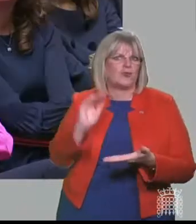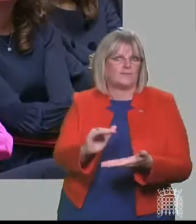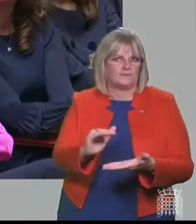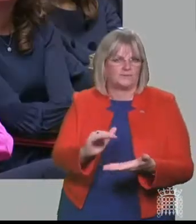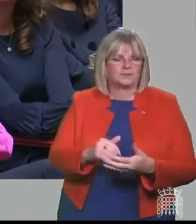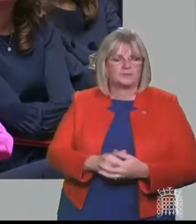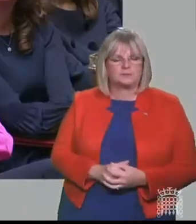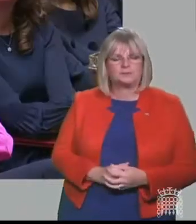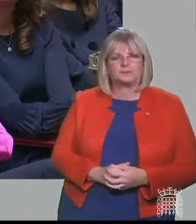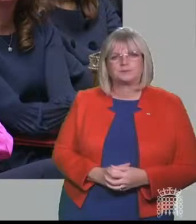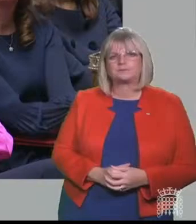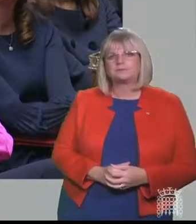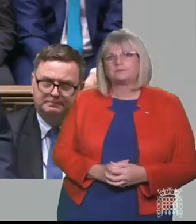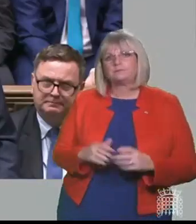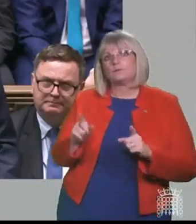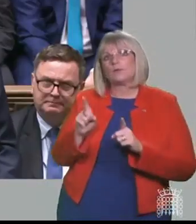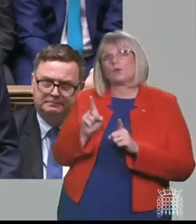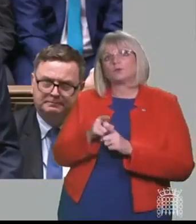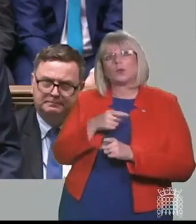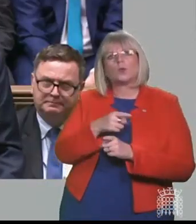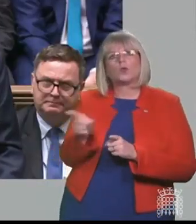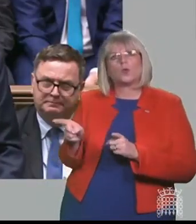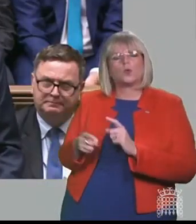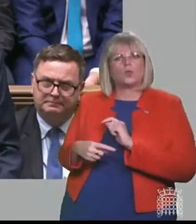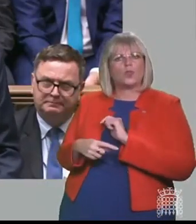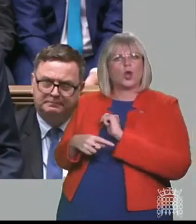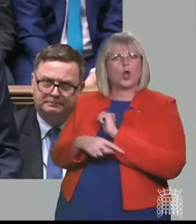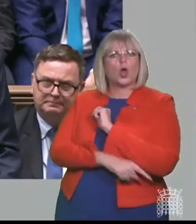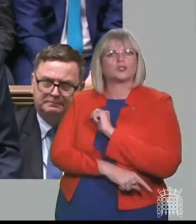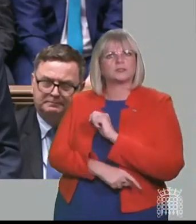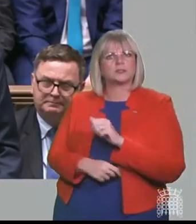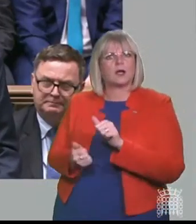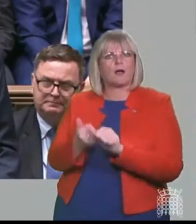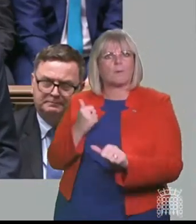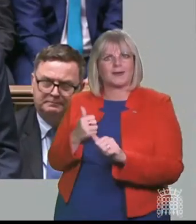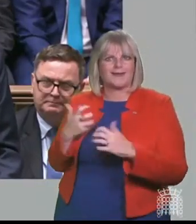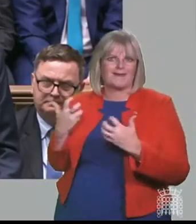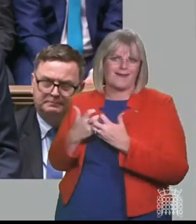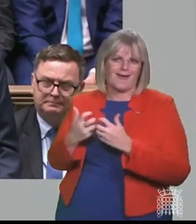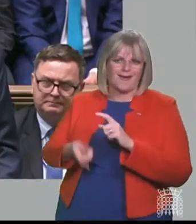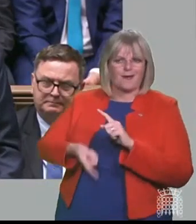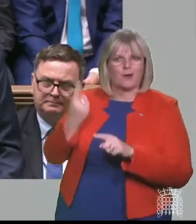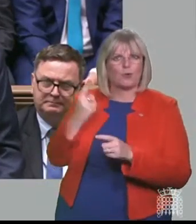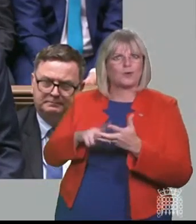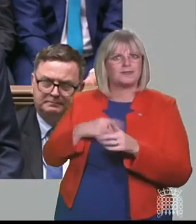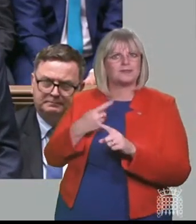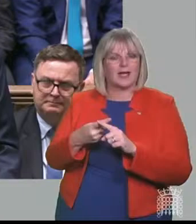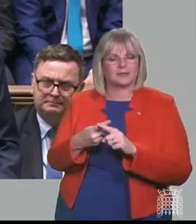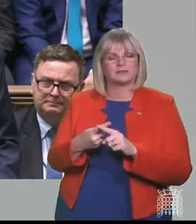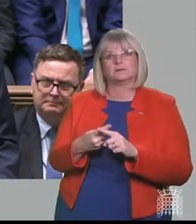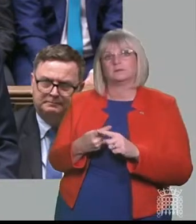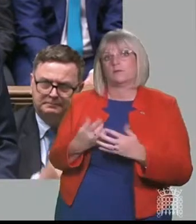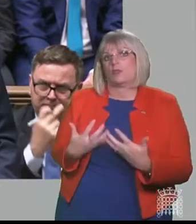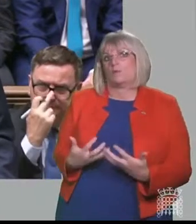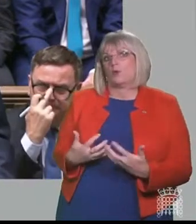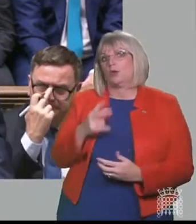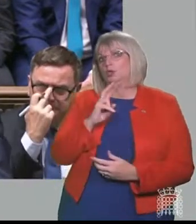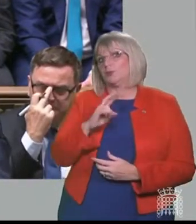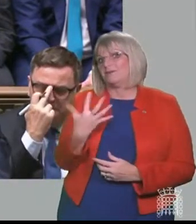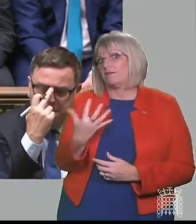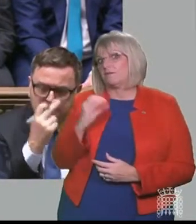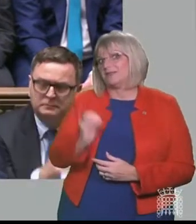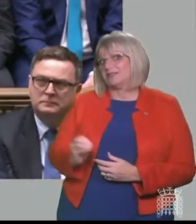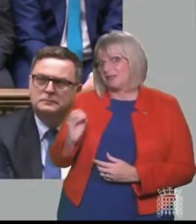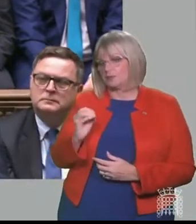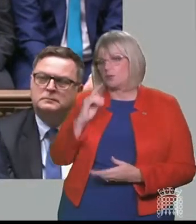I'll also reduce the rate at which loss-making companies are taxed within the merged scheme from 25% to